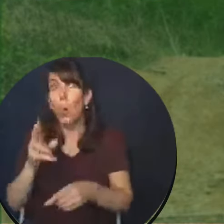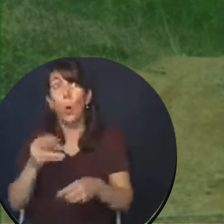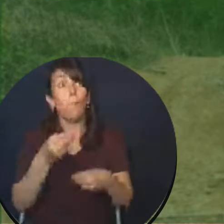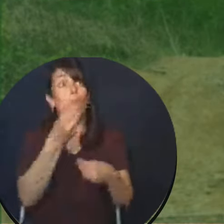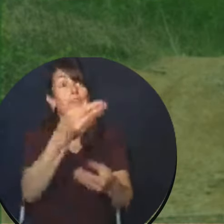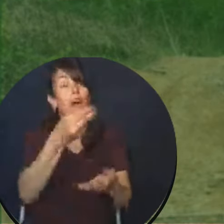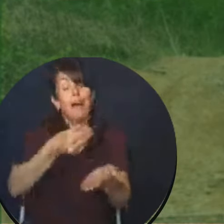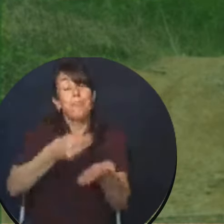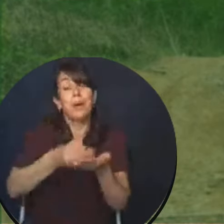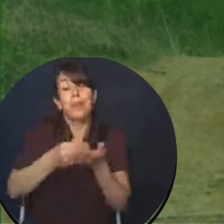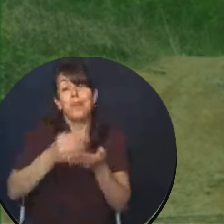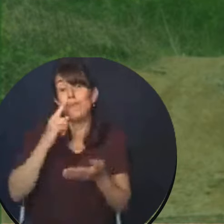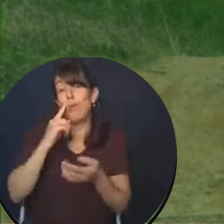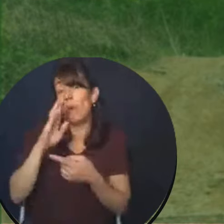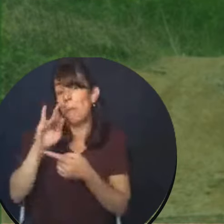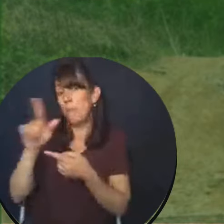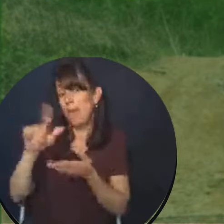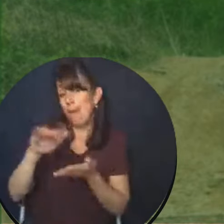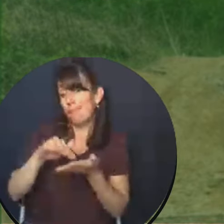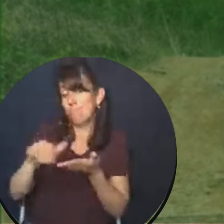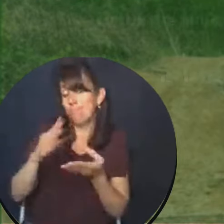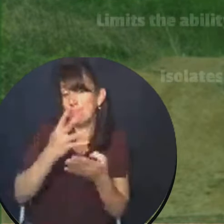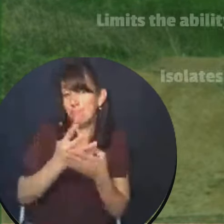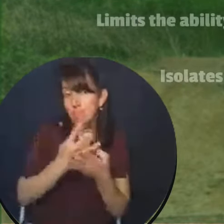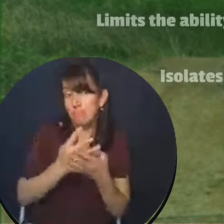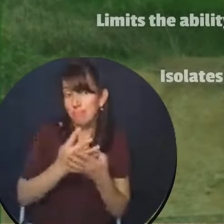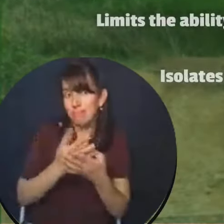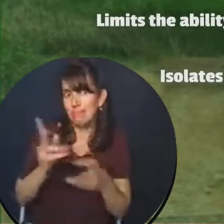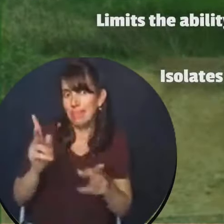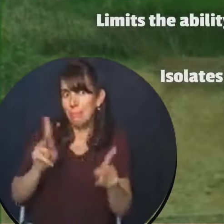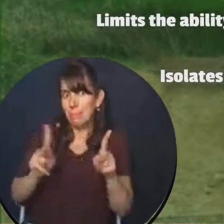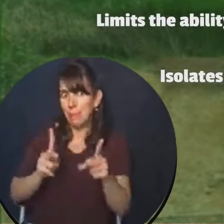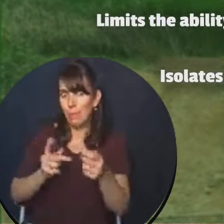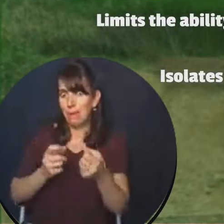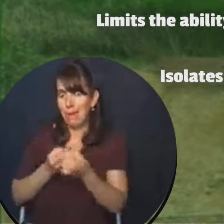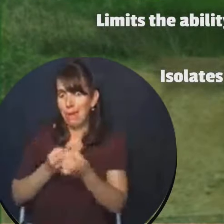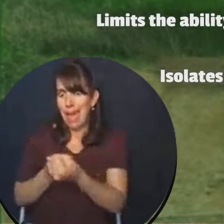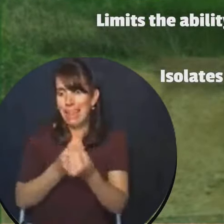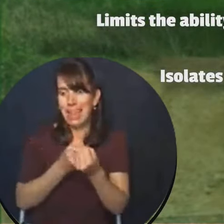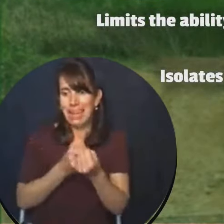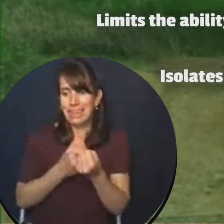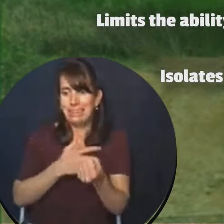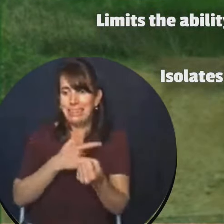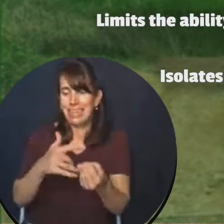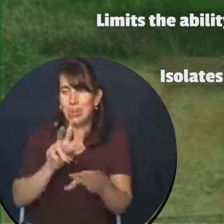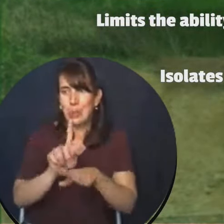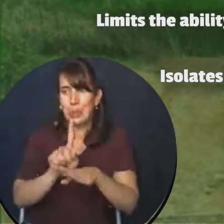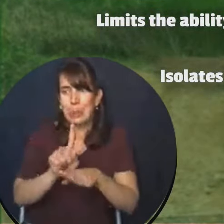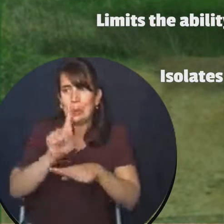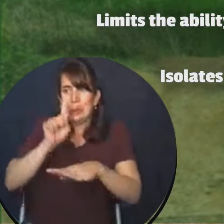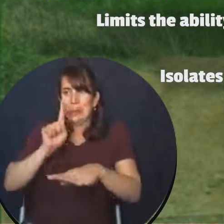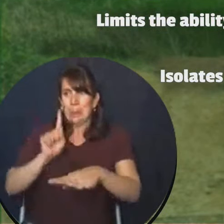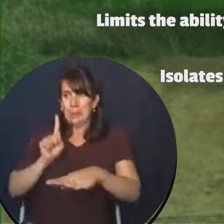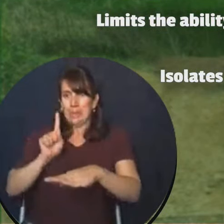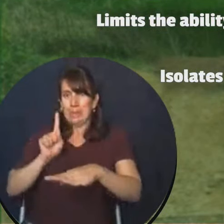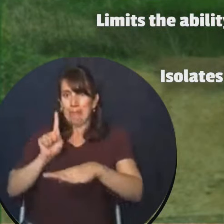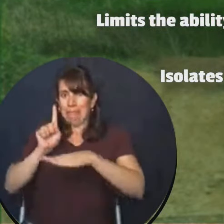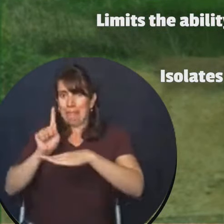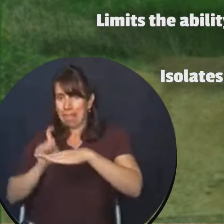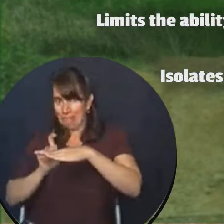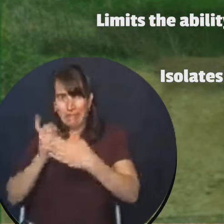has a chilling effect on funders and allies. Movement is not just the people doing the frontline work. It's, you